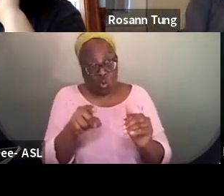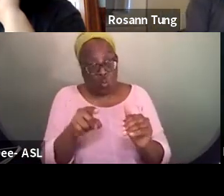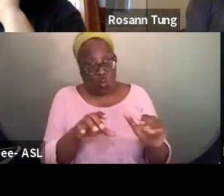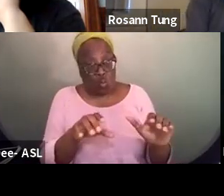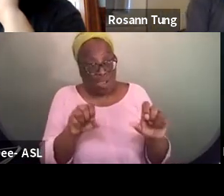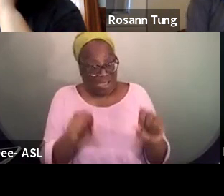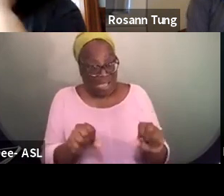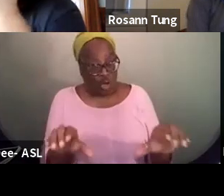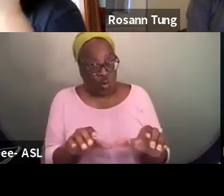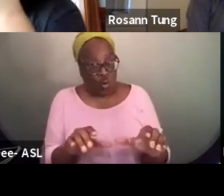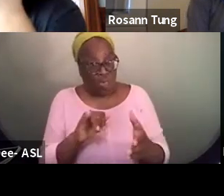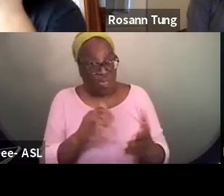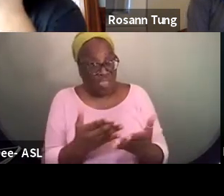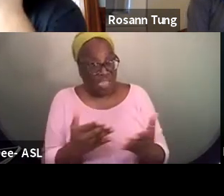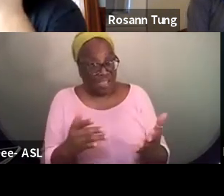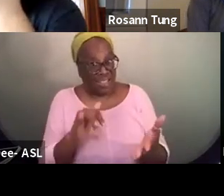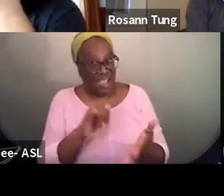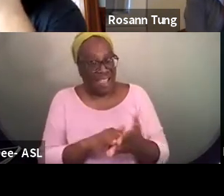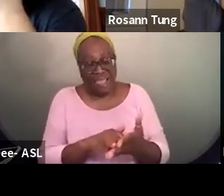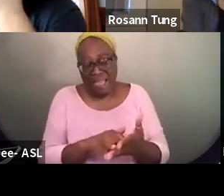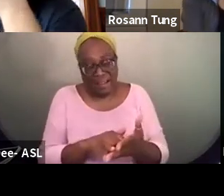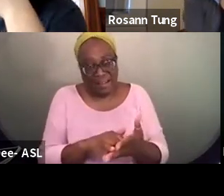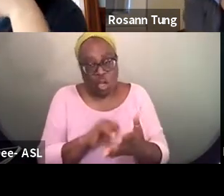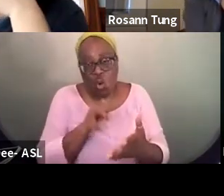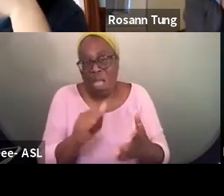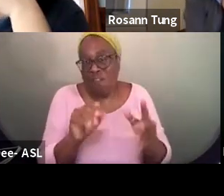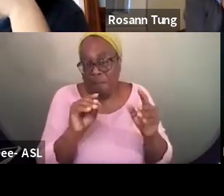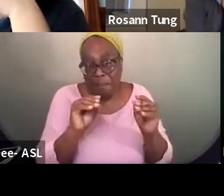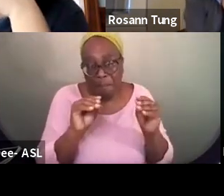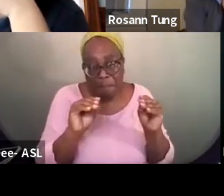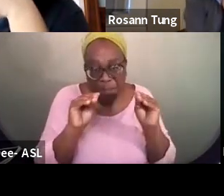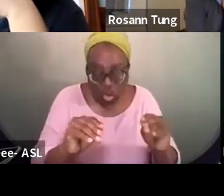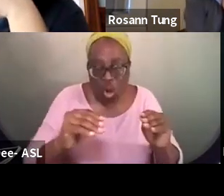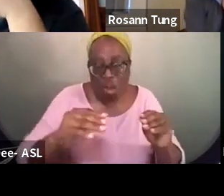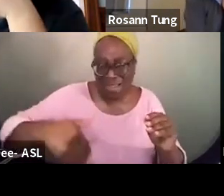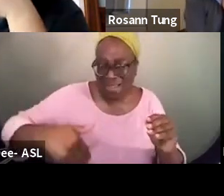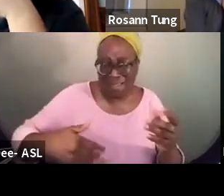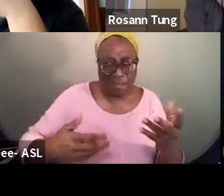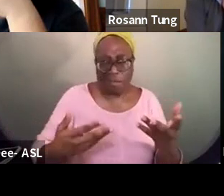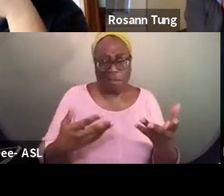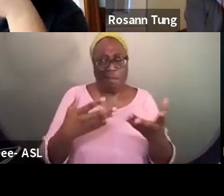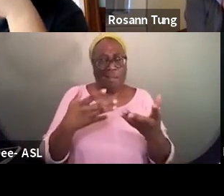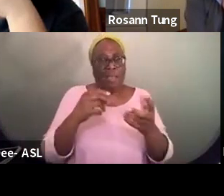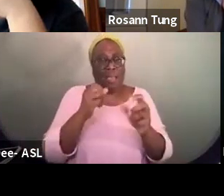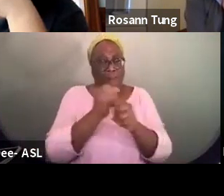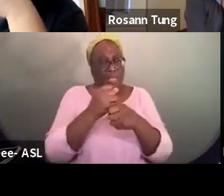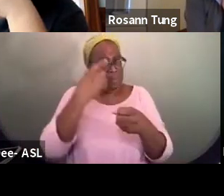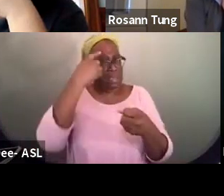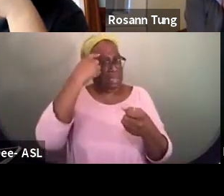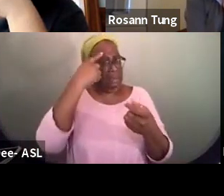in order to earn the highest grade possible, makes me think we are putting our BPS students at